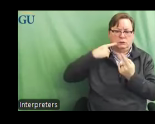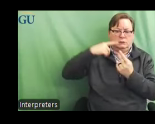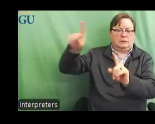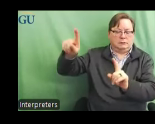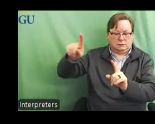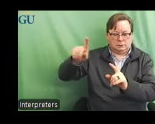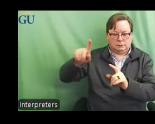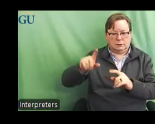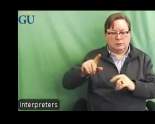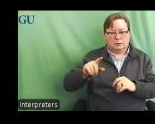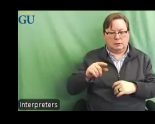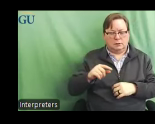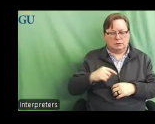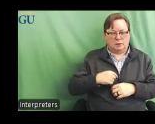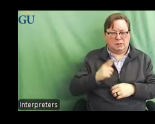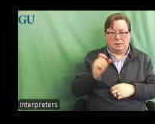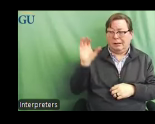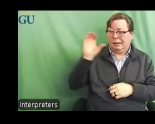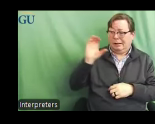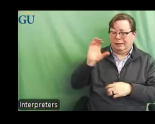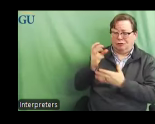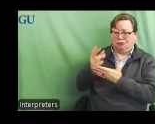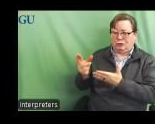From there, that led me to seek other resources,